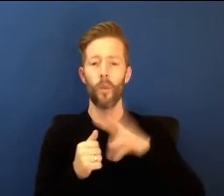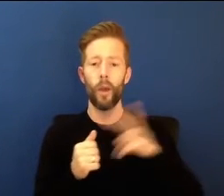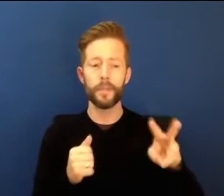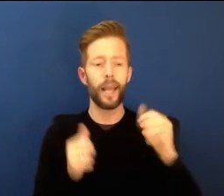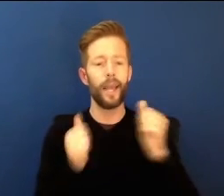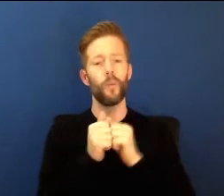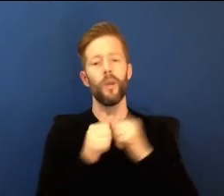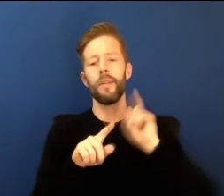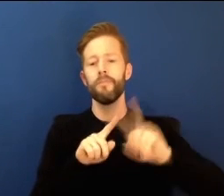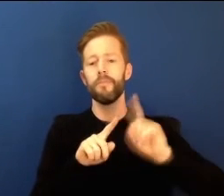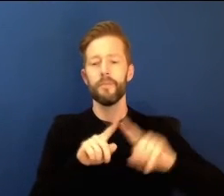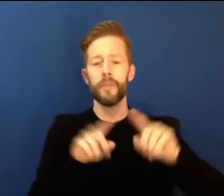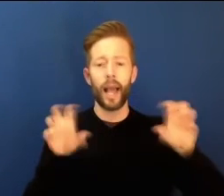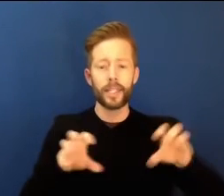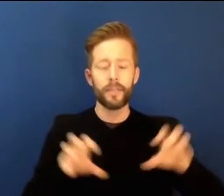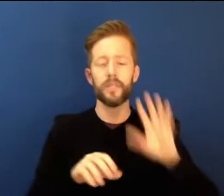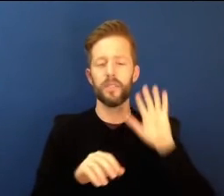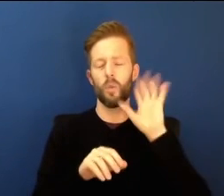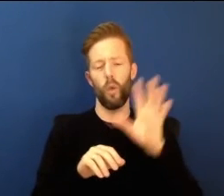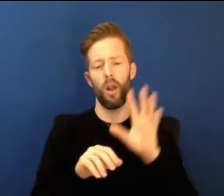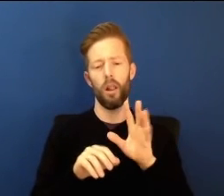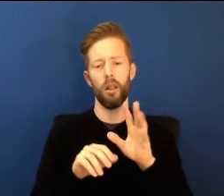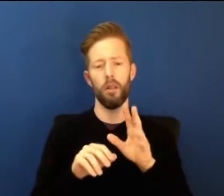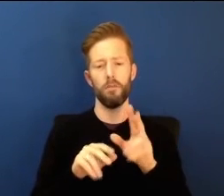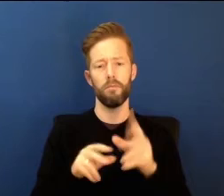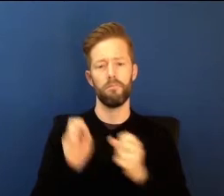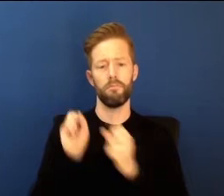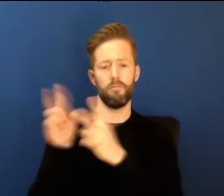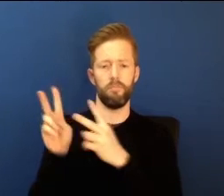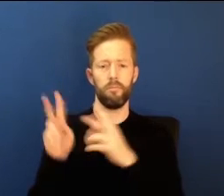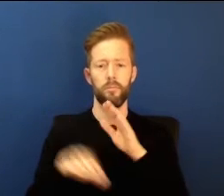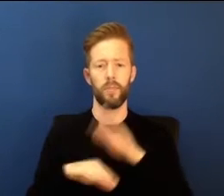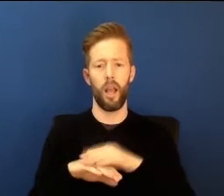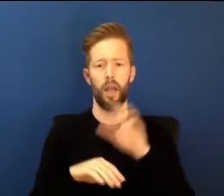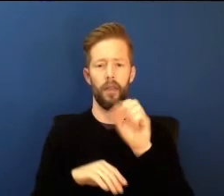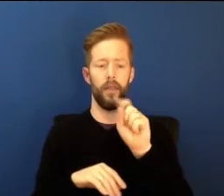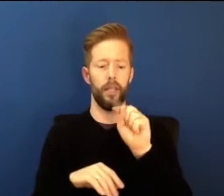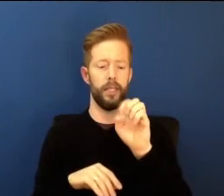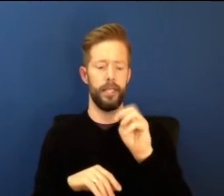of a website with different activities. We will put it on the